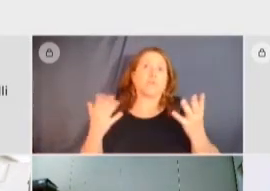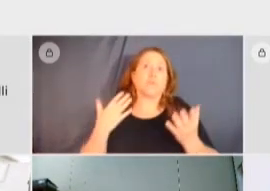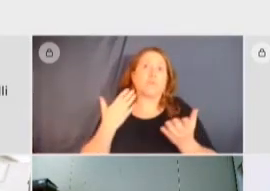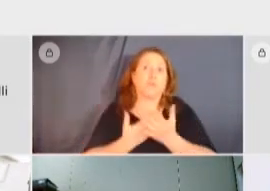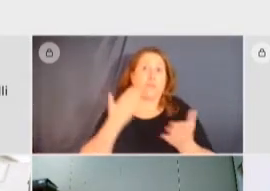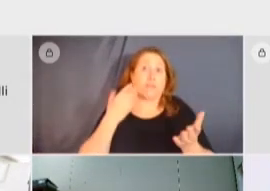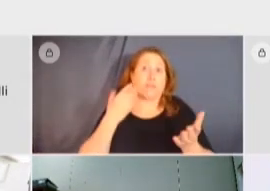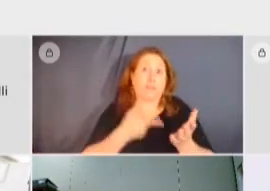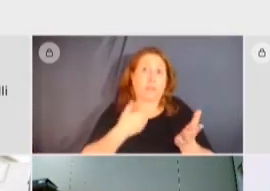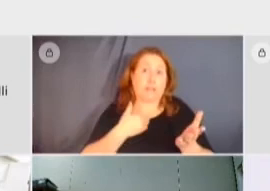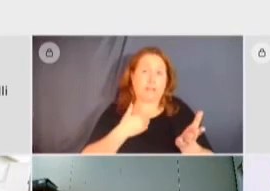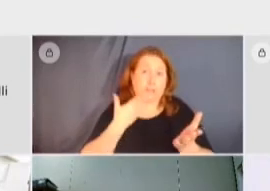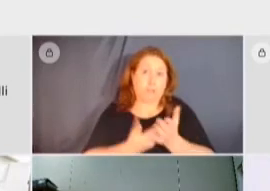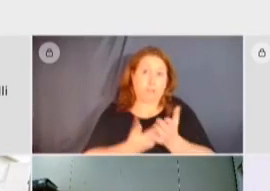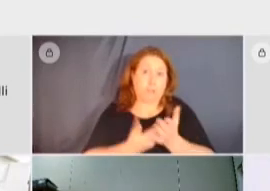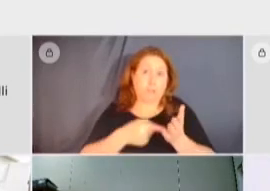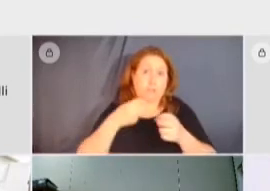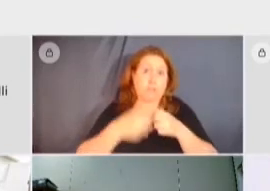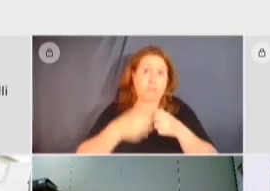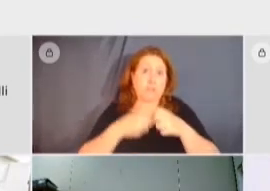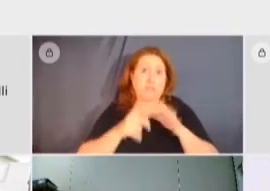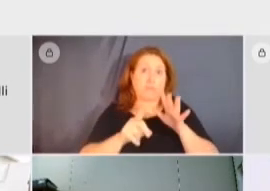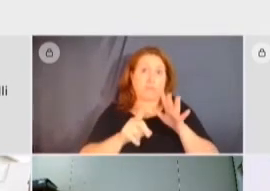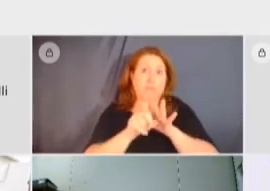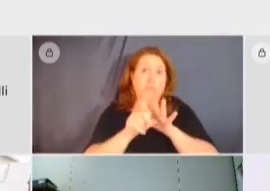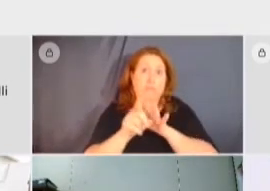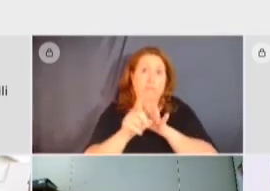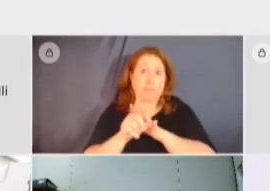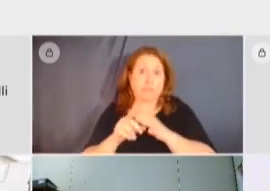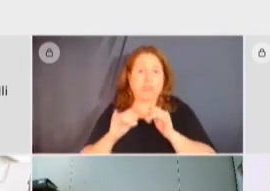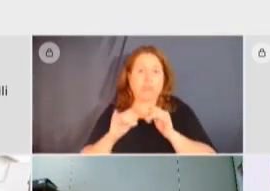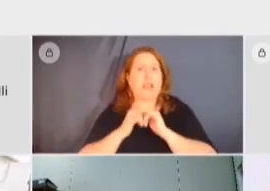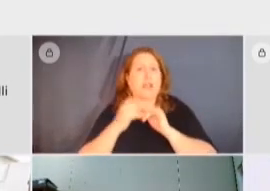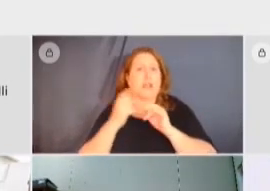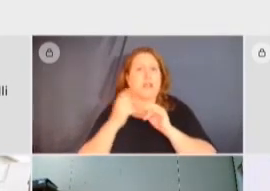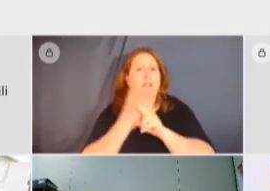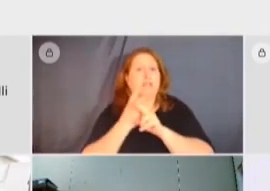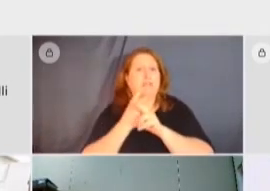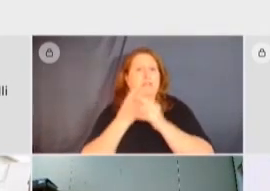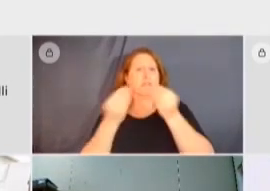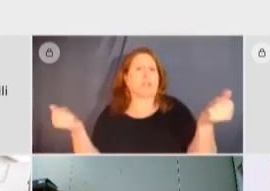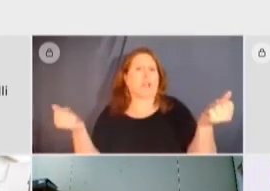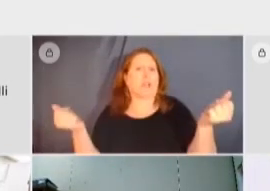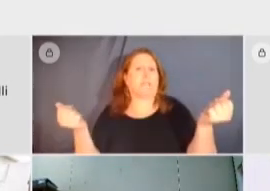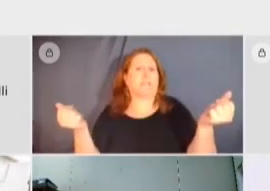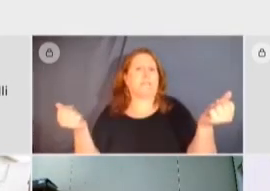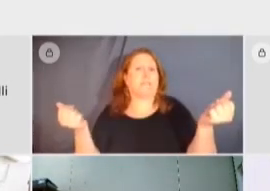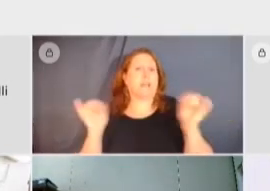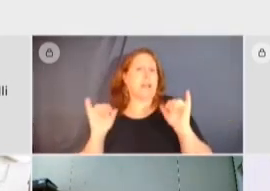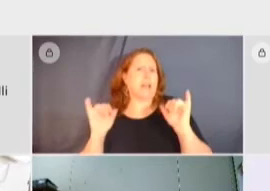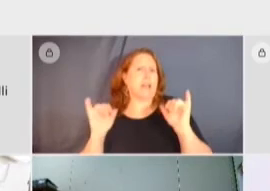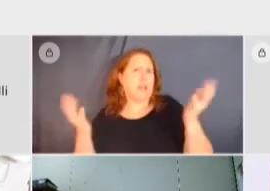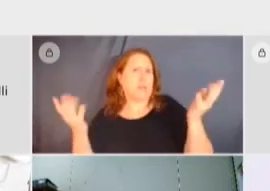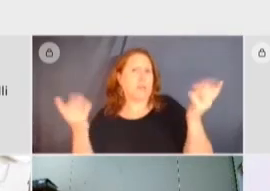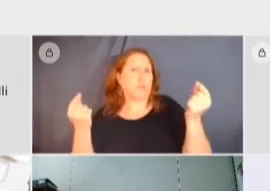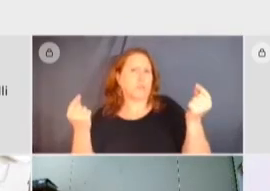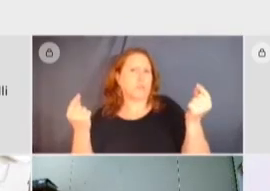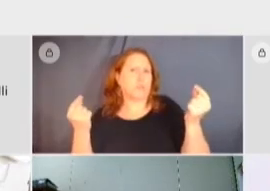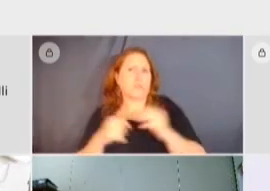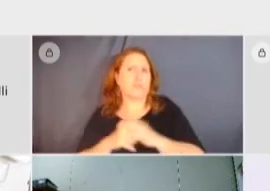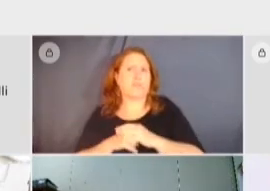problem, that we should try to figure out something within the scope of either what you presented or what we could come up and think